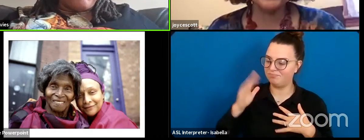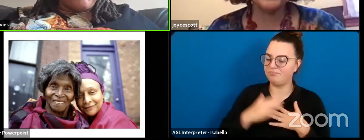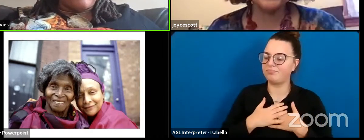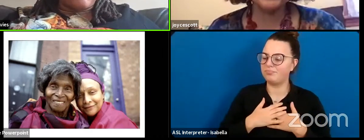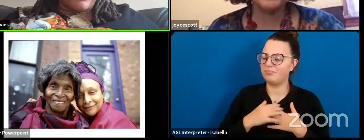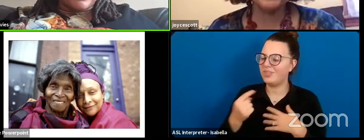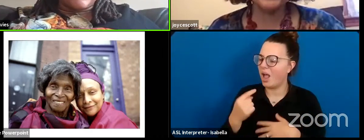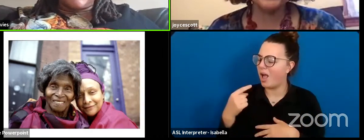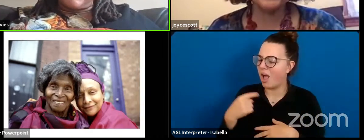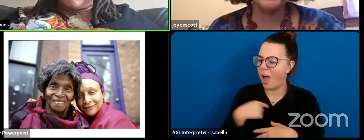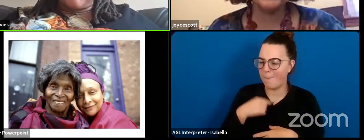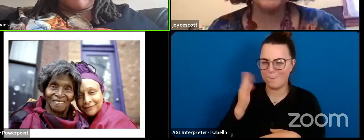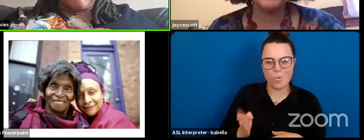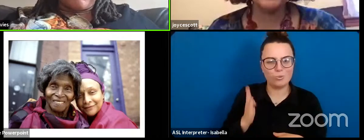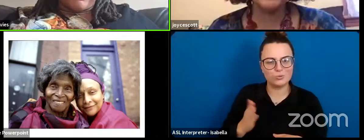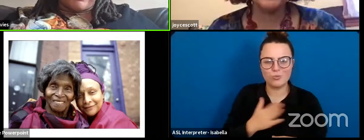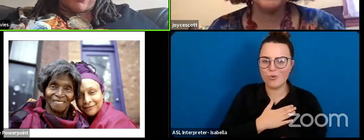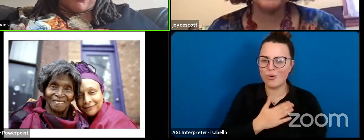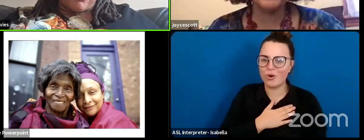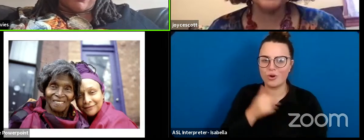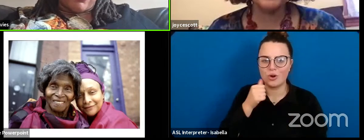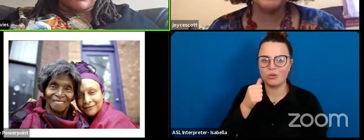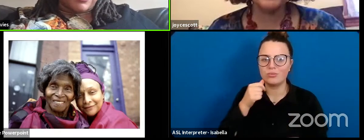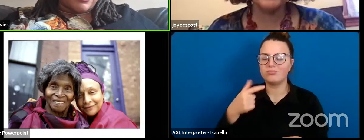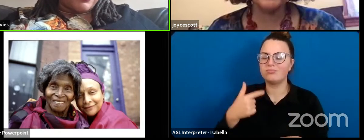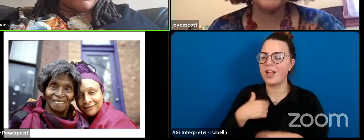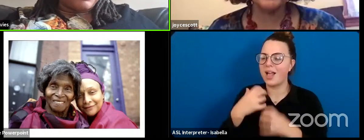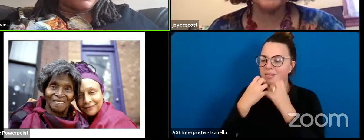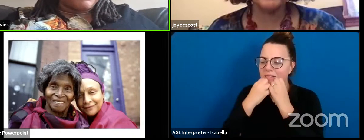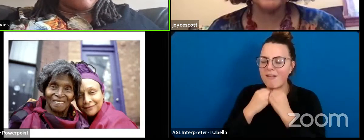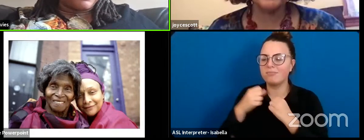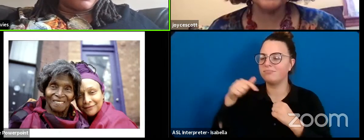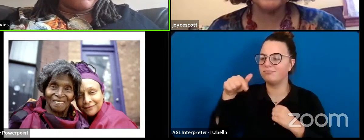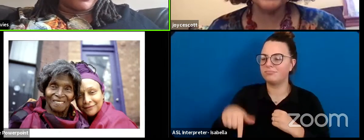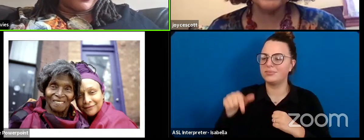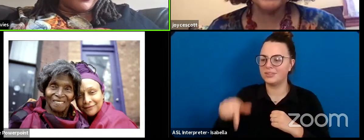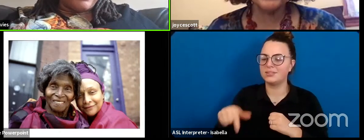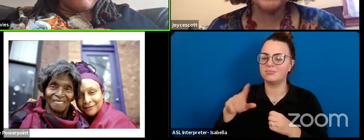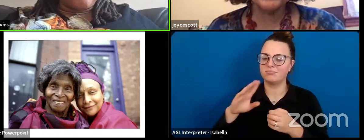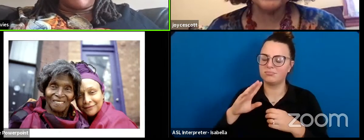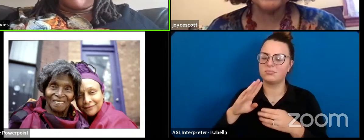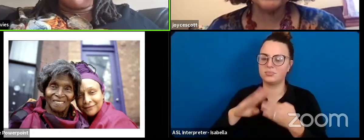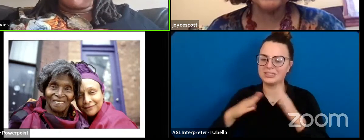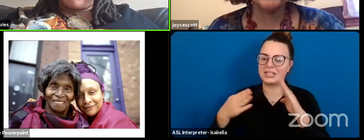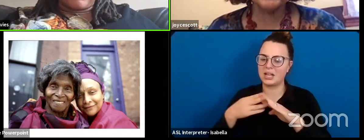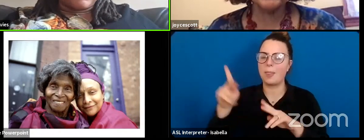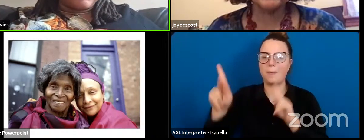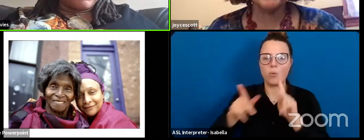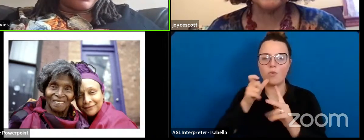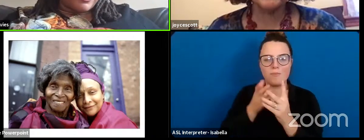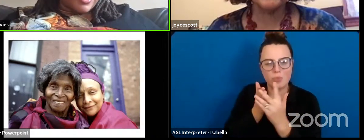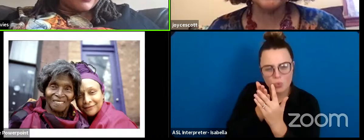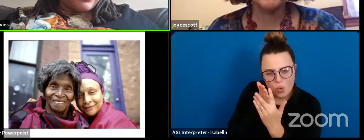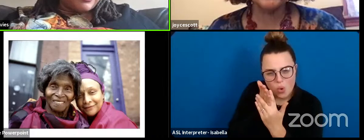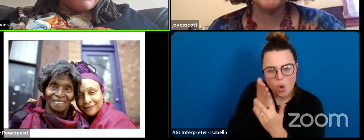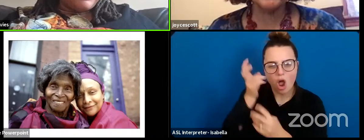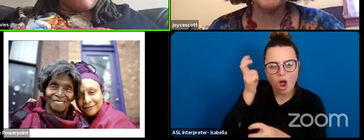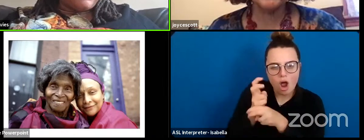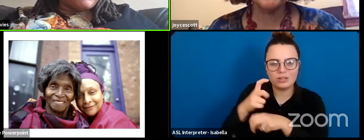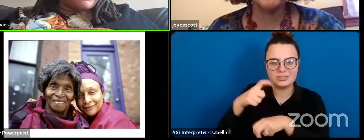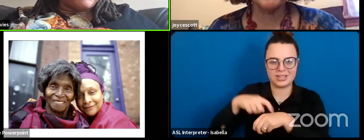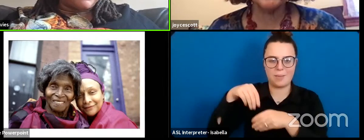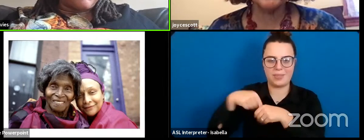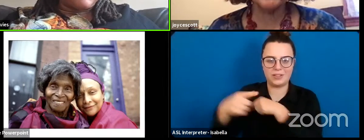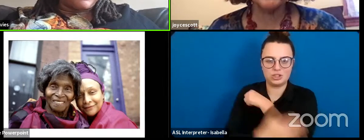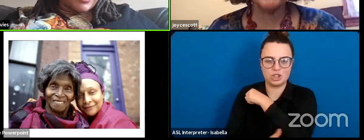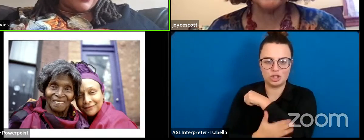there are people who are direct descendants from a very hard, hard time in this country's history and who have become the winners. I love